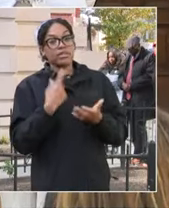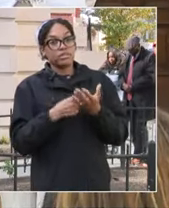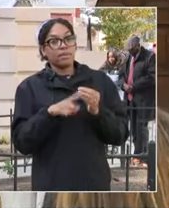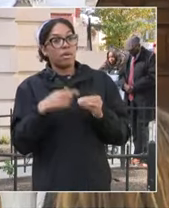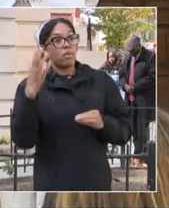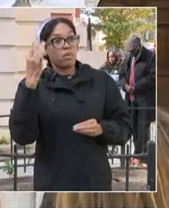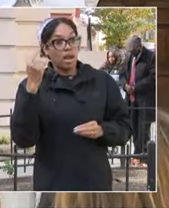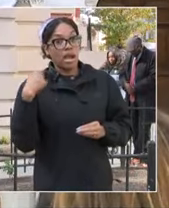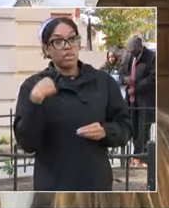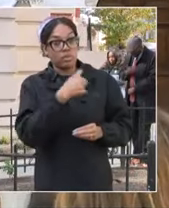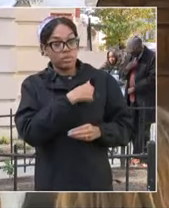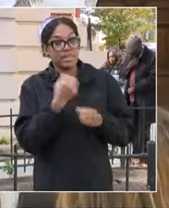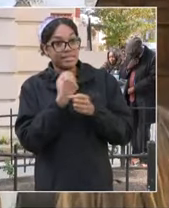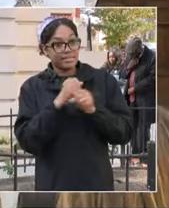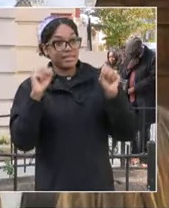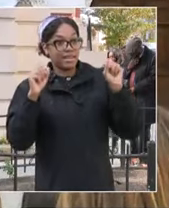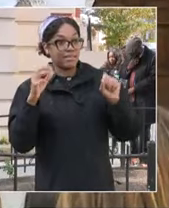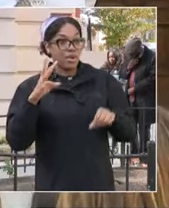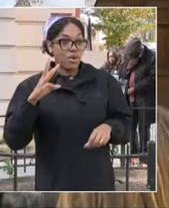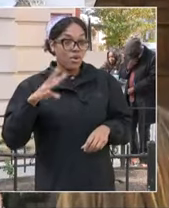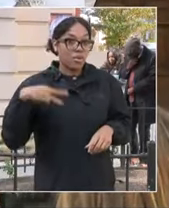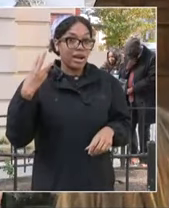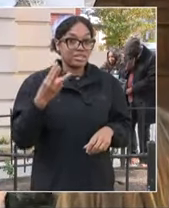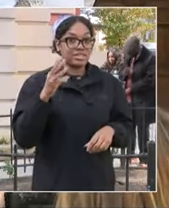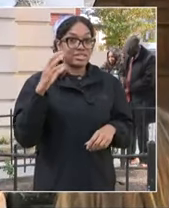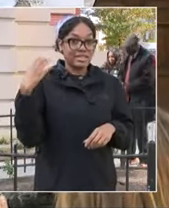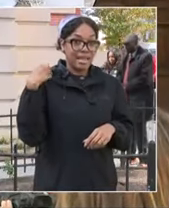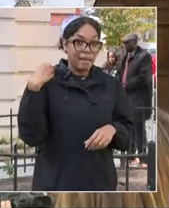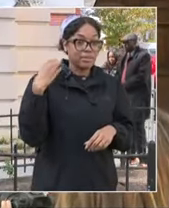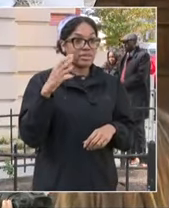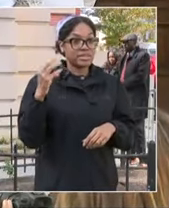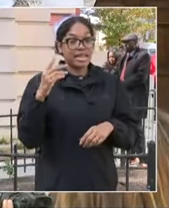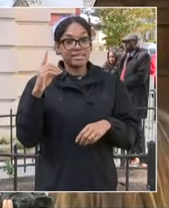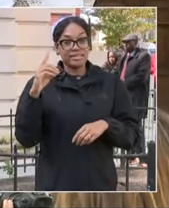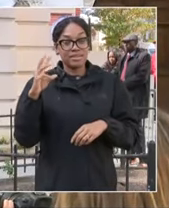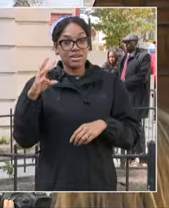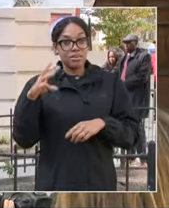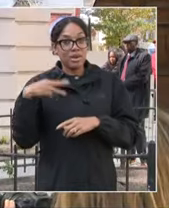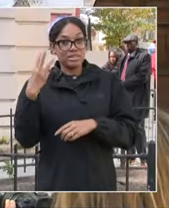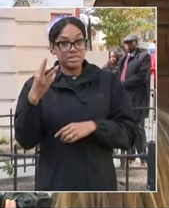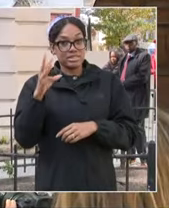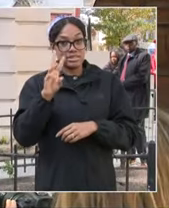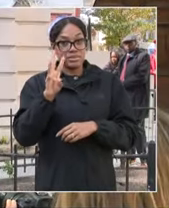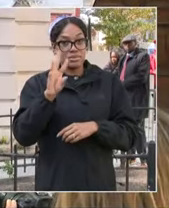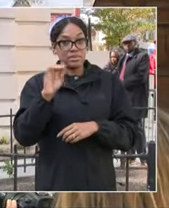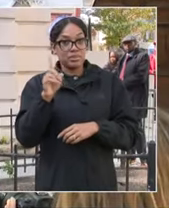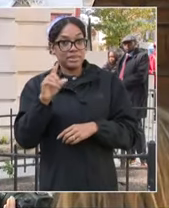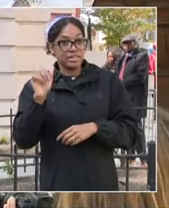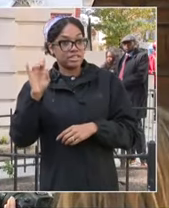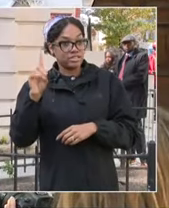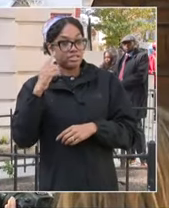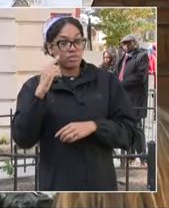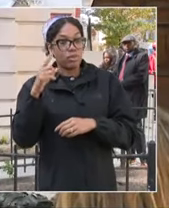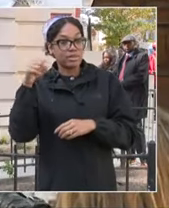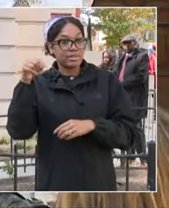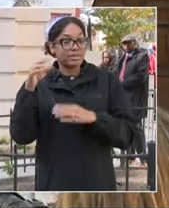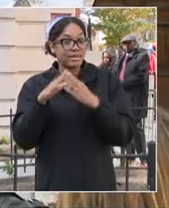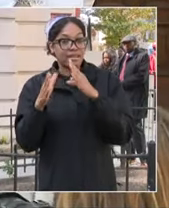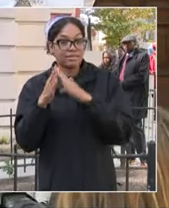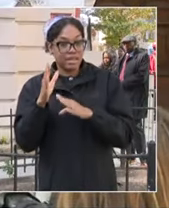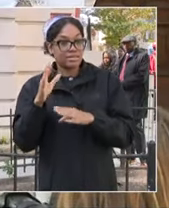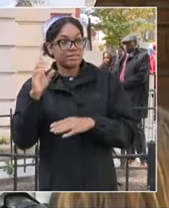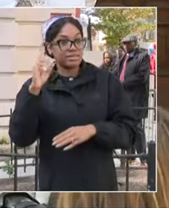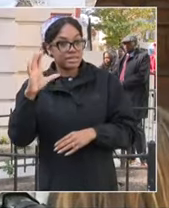the Washington Capitals and the Washington Wizards for downtown Washington. It is anchoring our